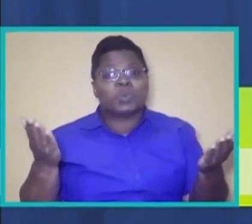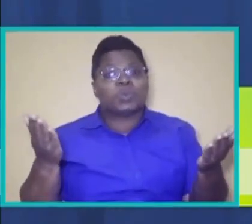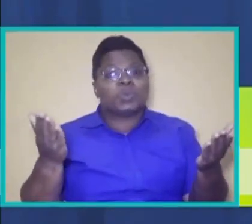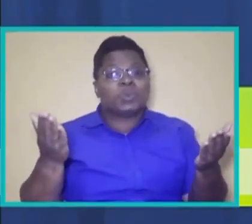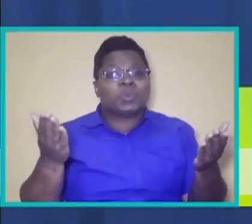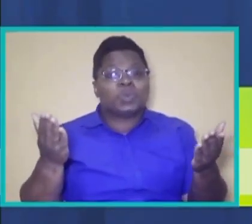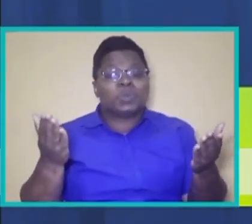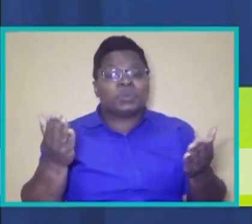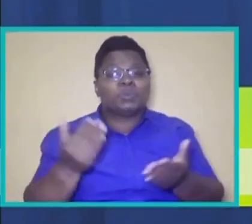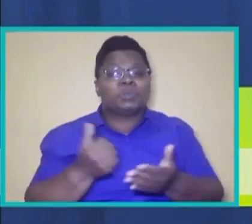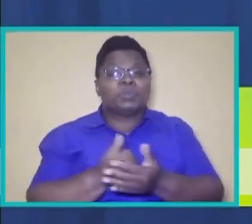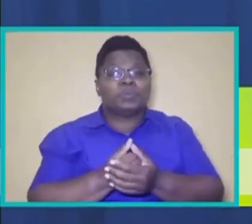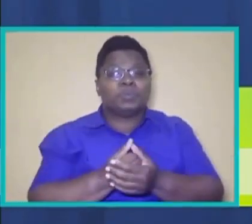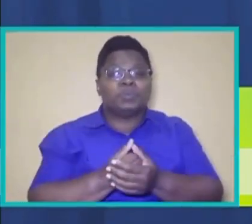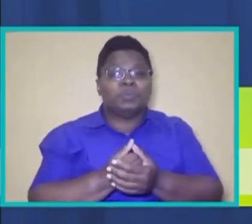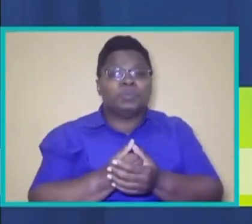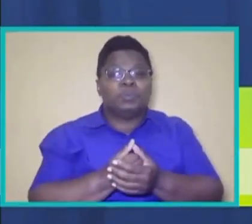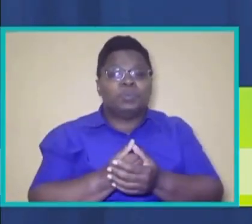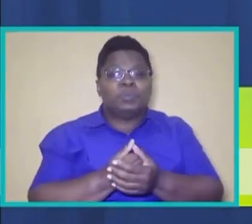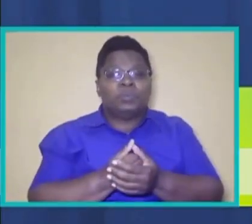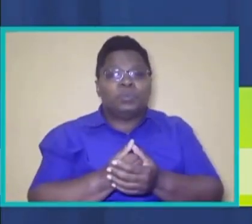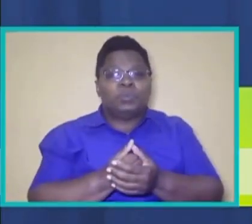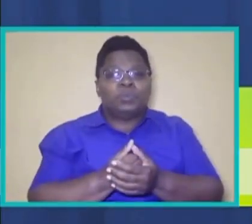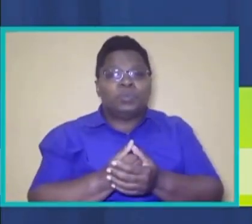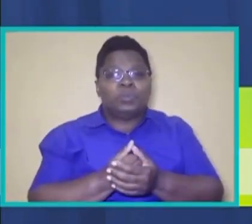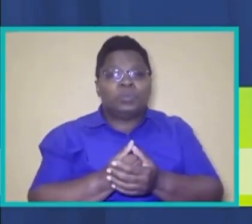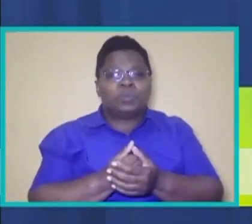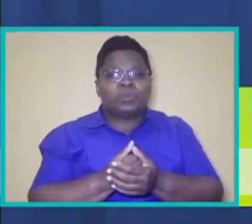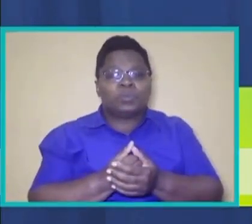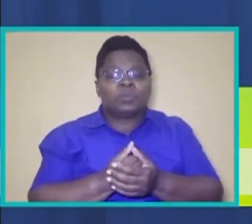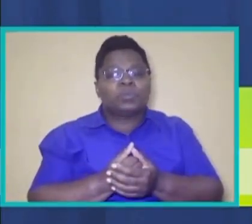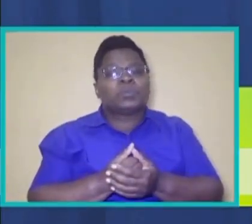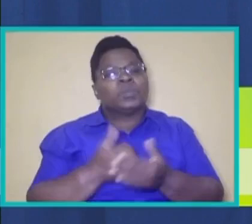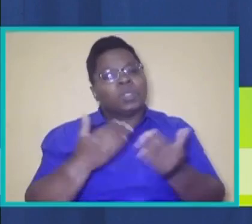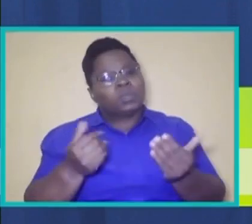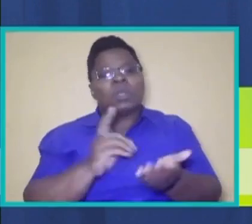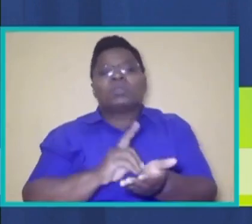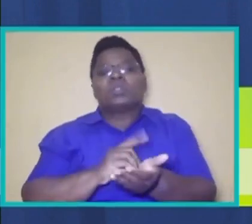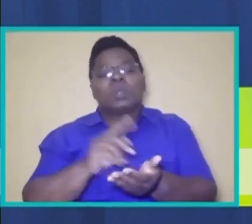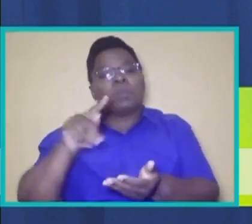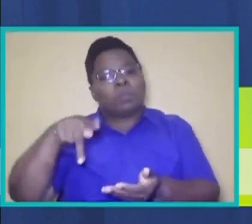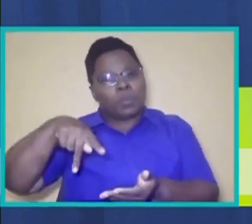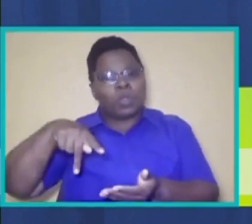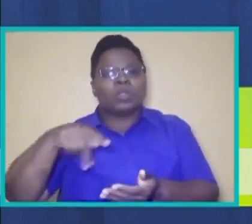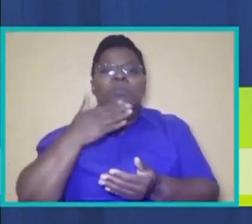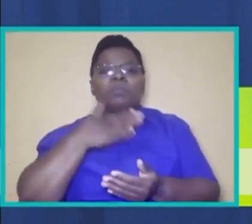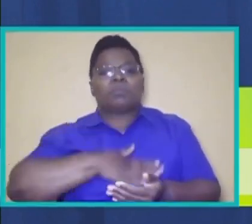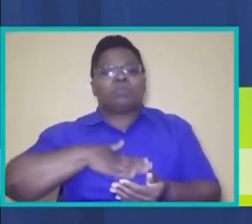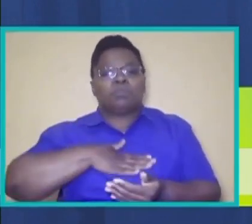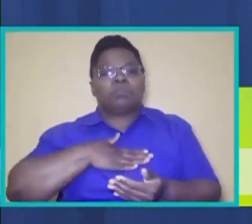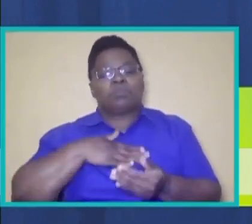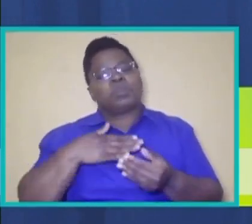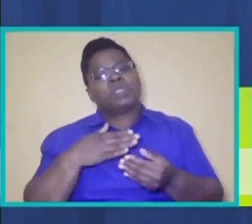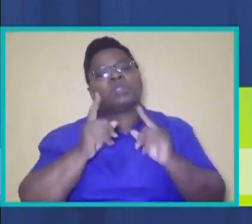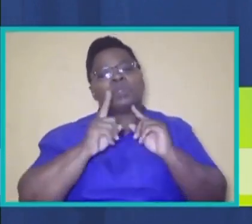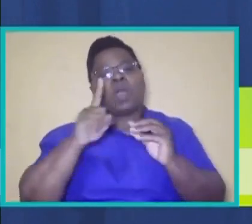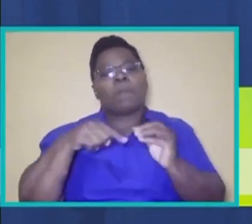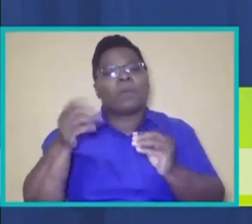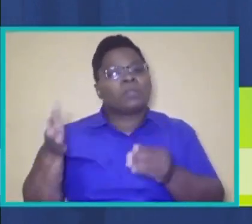want to get your point on that, please, Dr. Paul. Just before we encourage you, you can also give us a call at